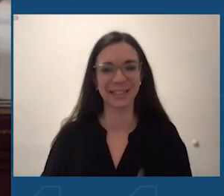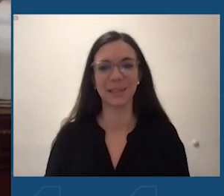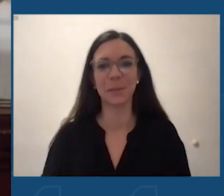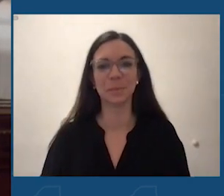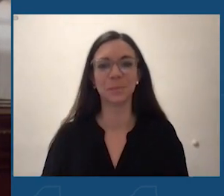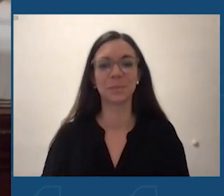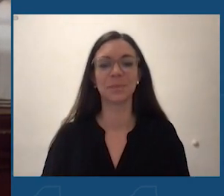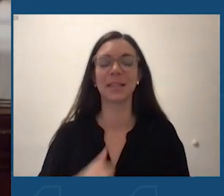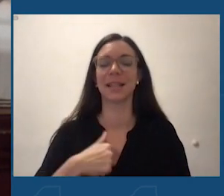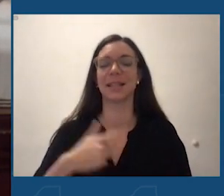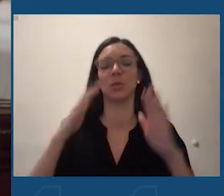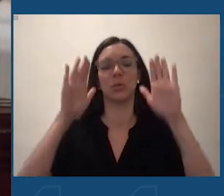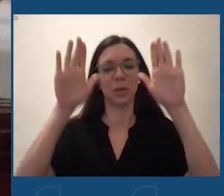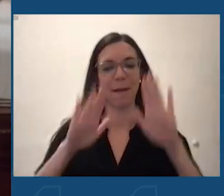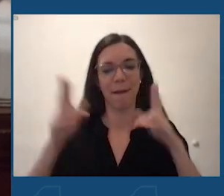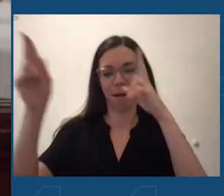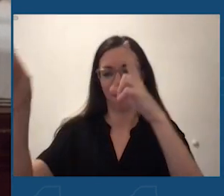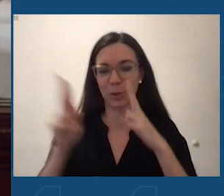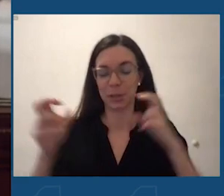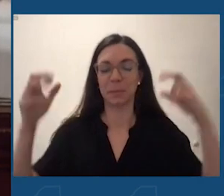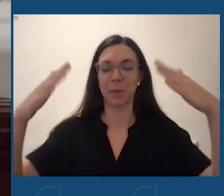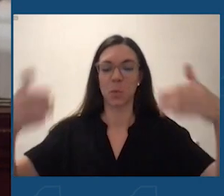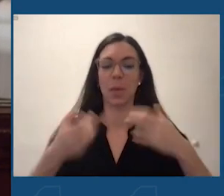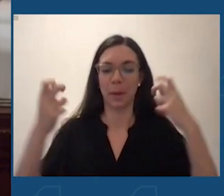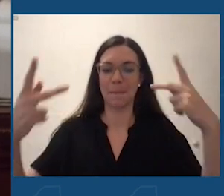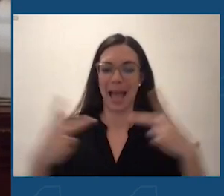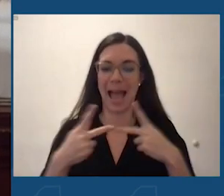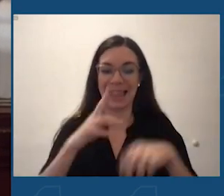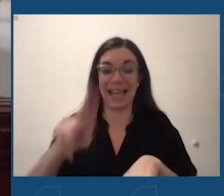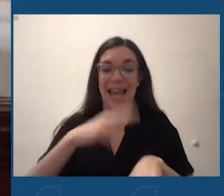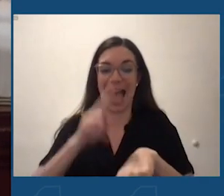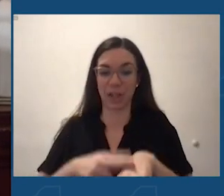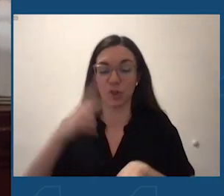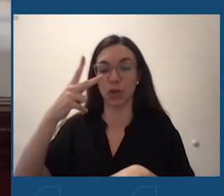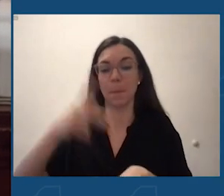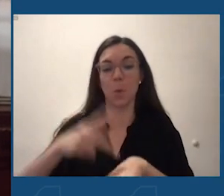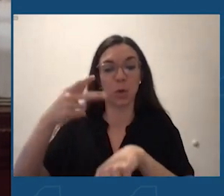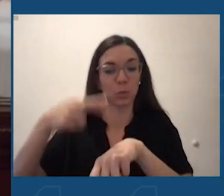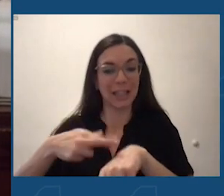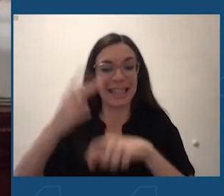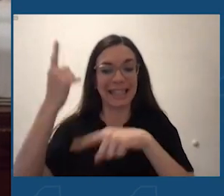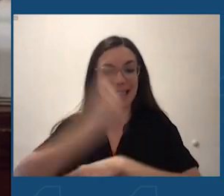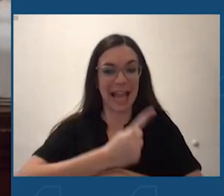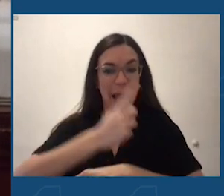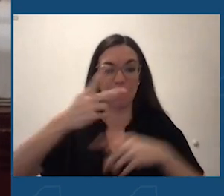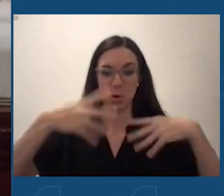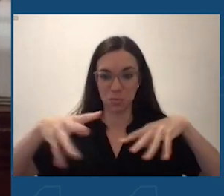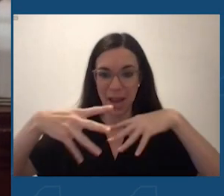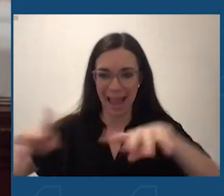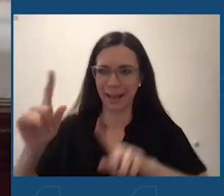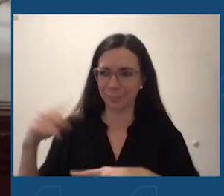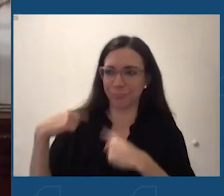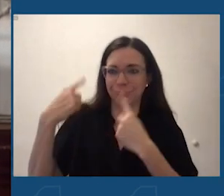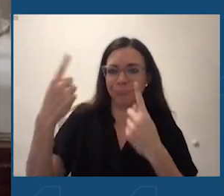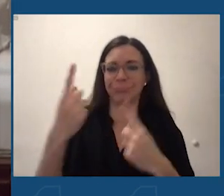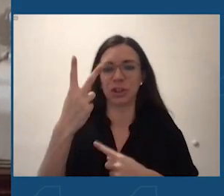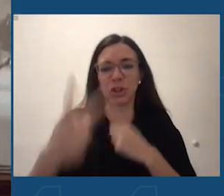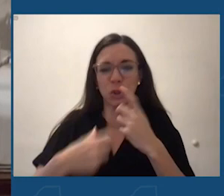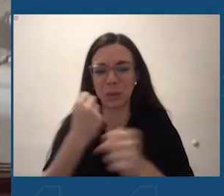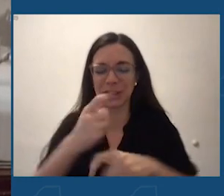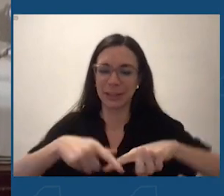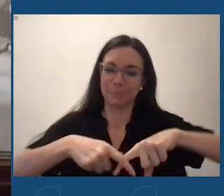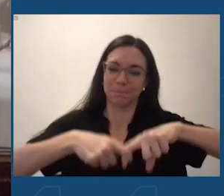To be welcoming back the National Puerto Rican Day Parade after 2 years. 2 years of hiatus due to